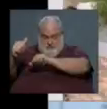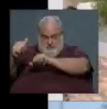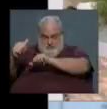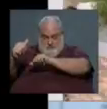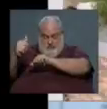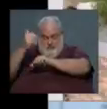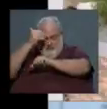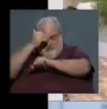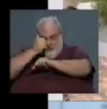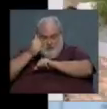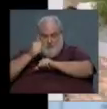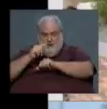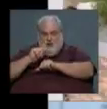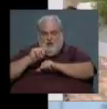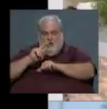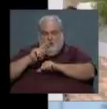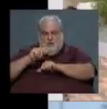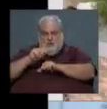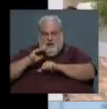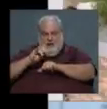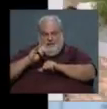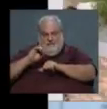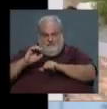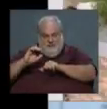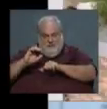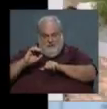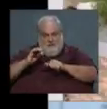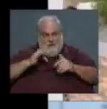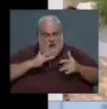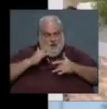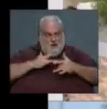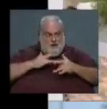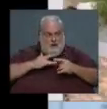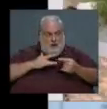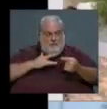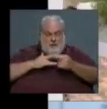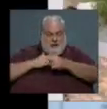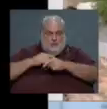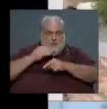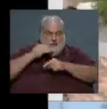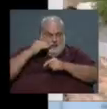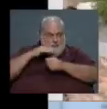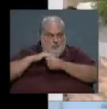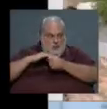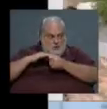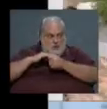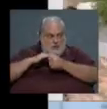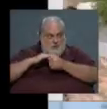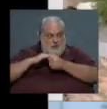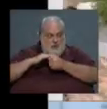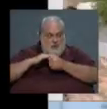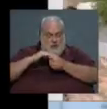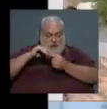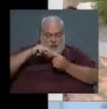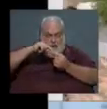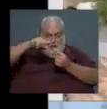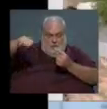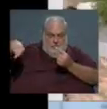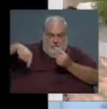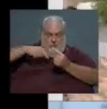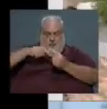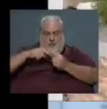And because of the traffic out here, the concern is that they'll go back into the neighborhood, make a loop, and come back